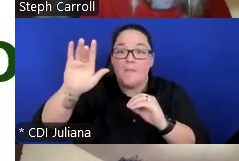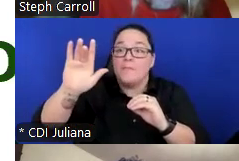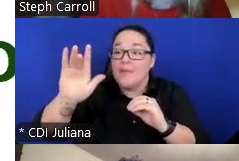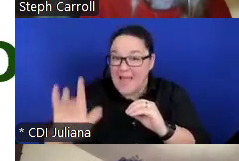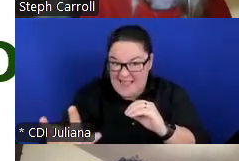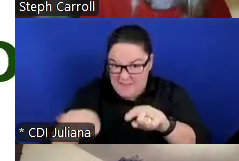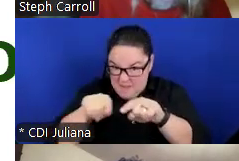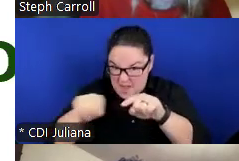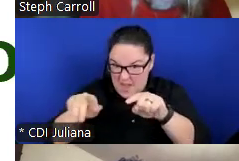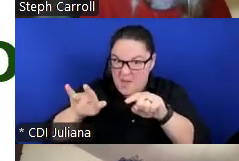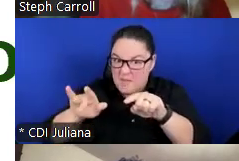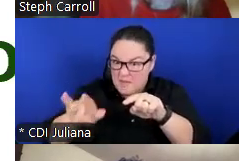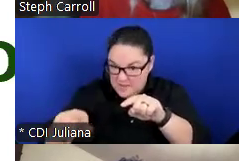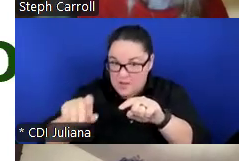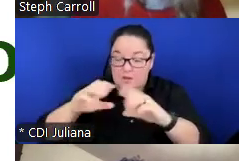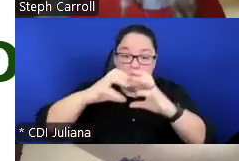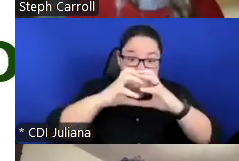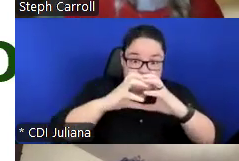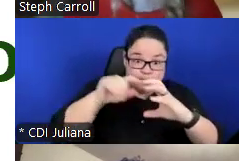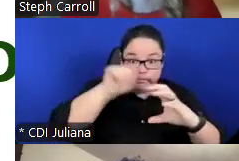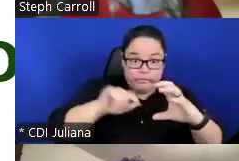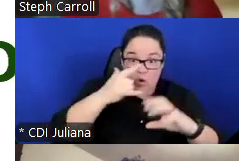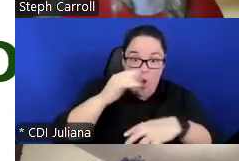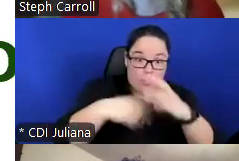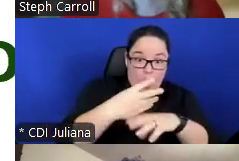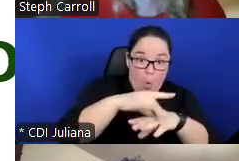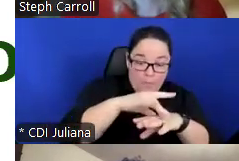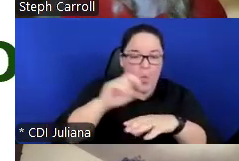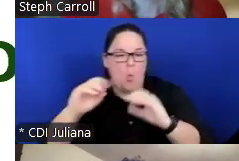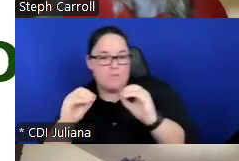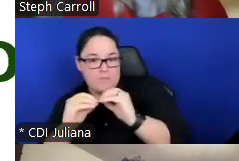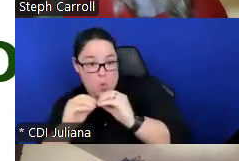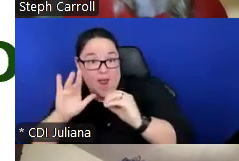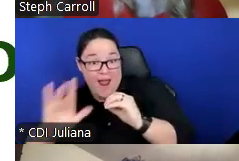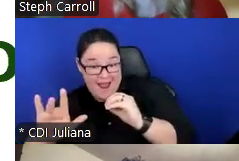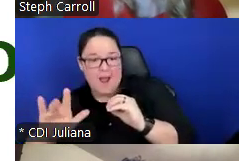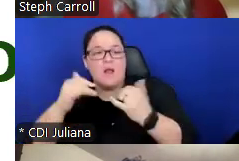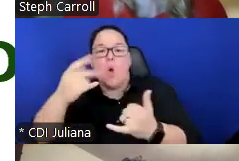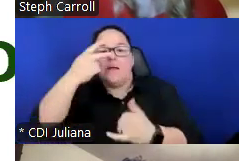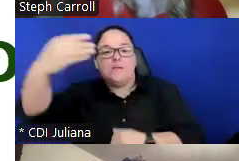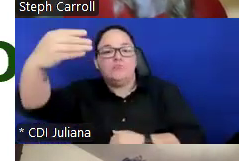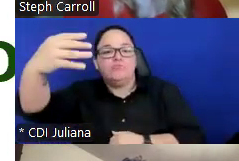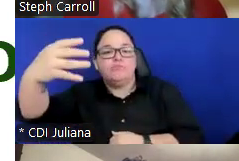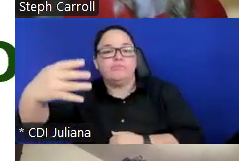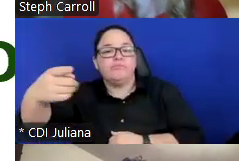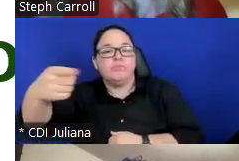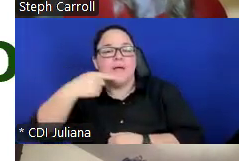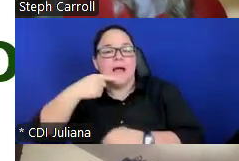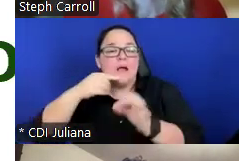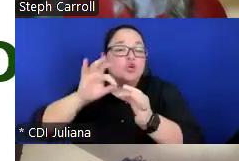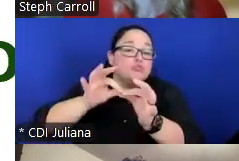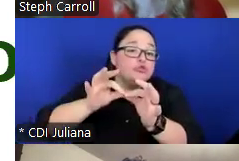that includes an option for interpretation. To listen to the interpreting, click the globe icon